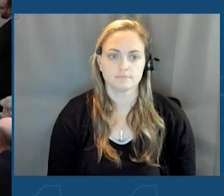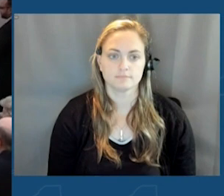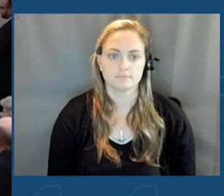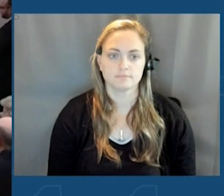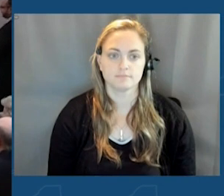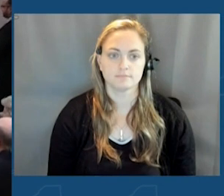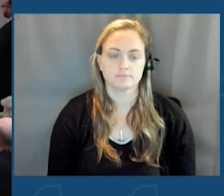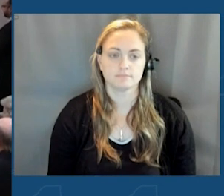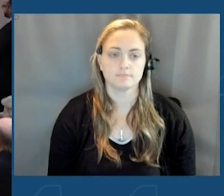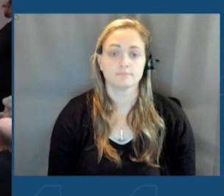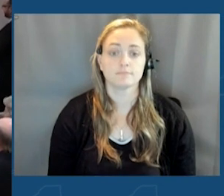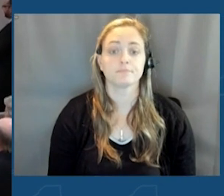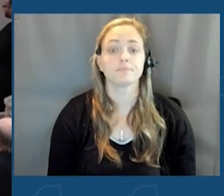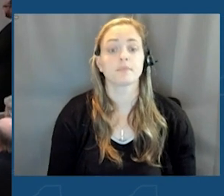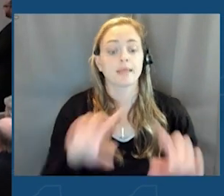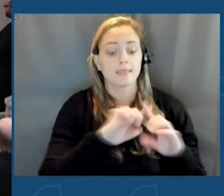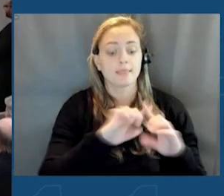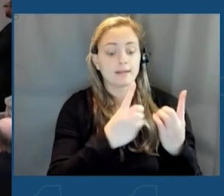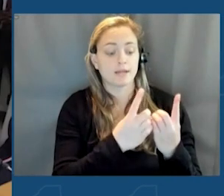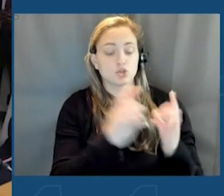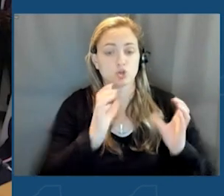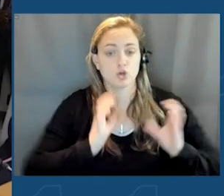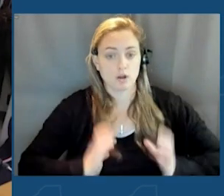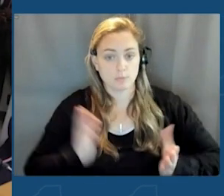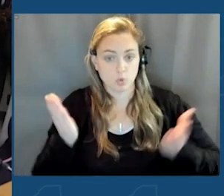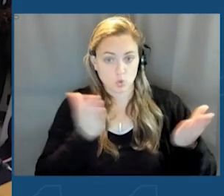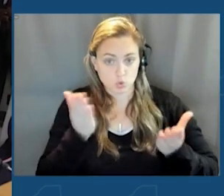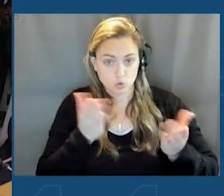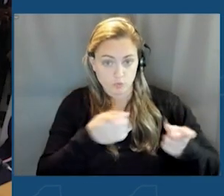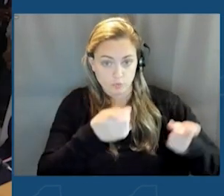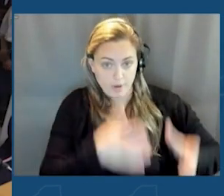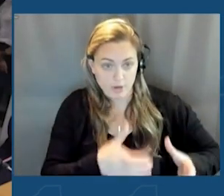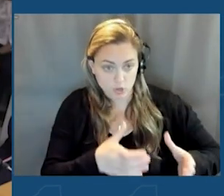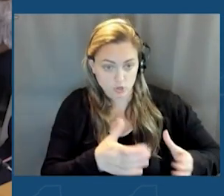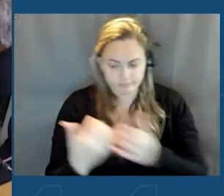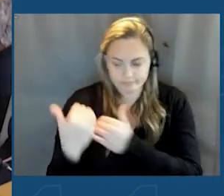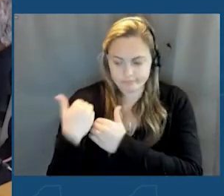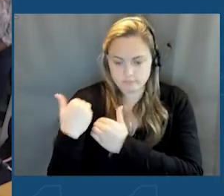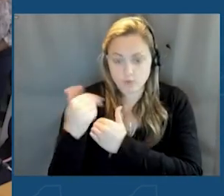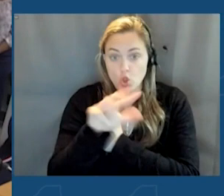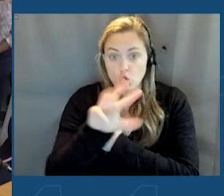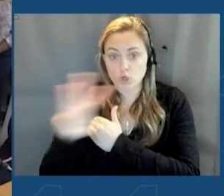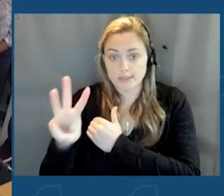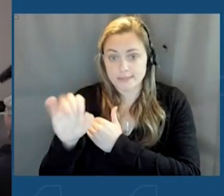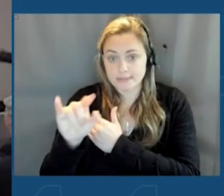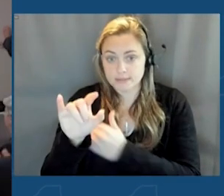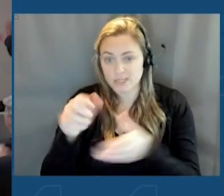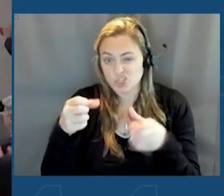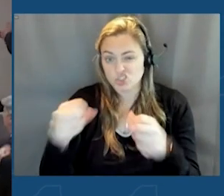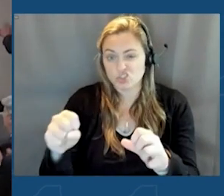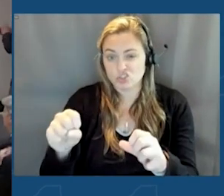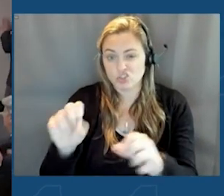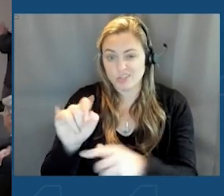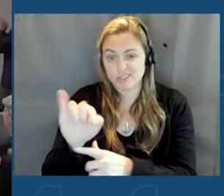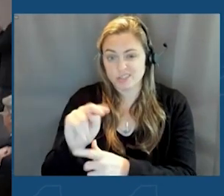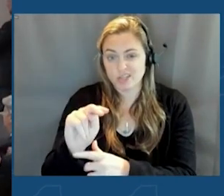The district customer service manager responsible for the 36th Street station, Sheila Hudson, was there that day.